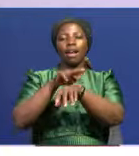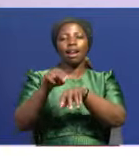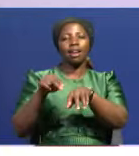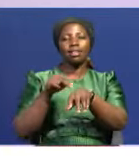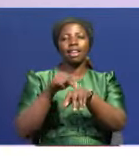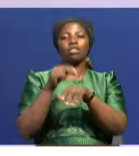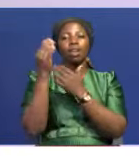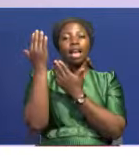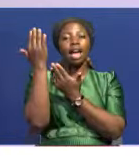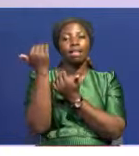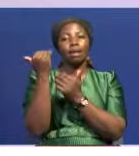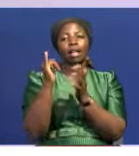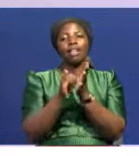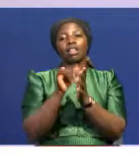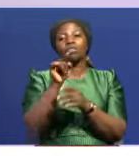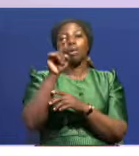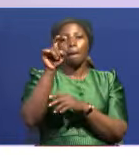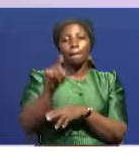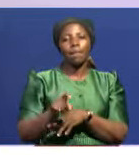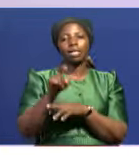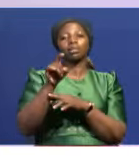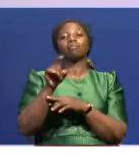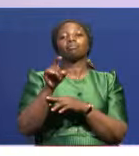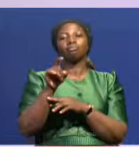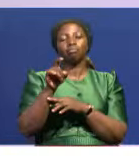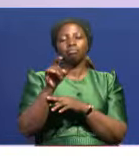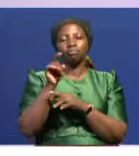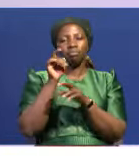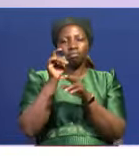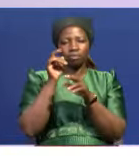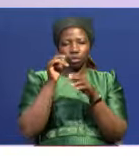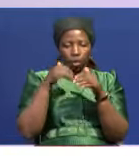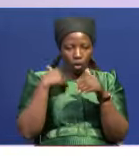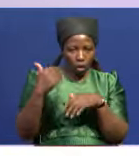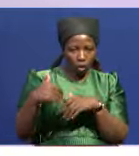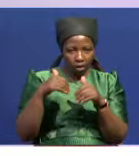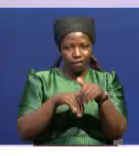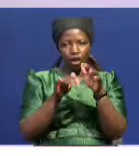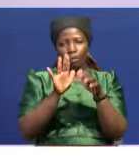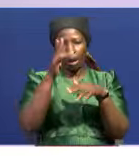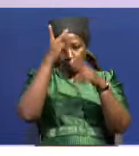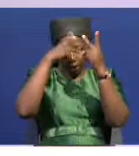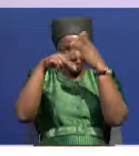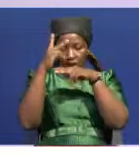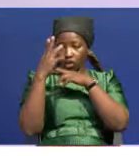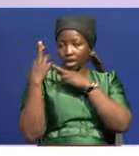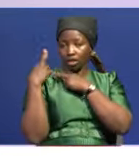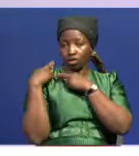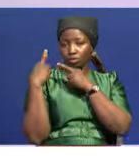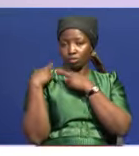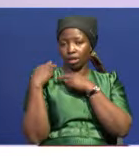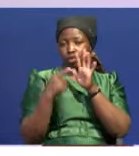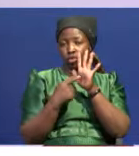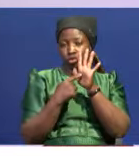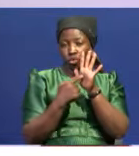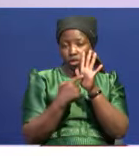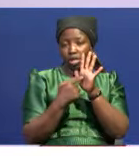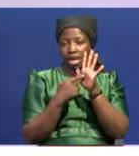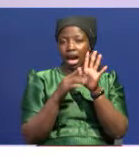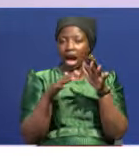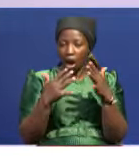expectations that you must live up to your professional duty by sustaining the attributes of